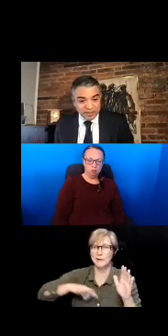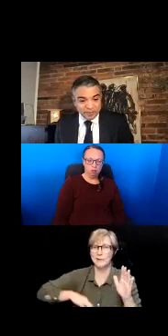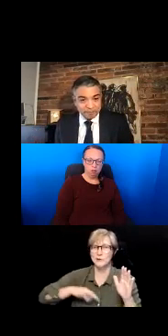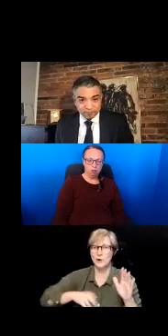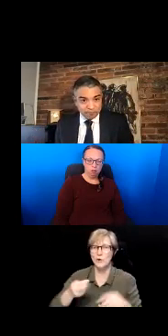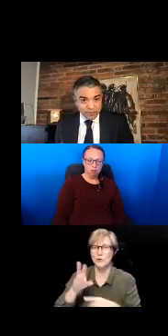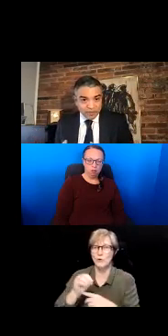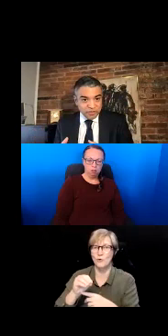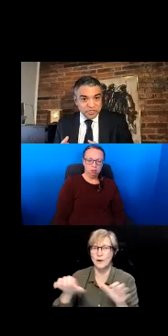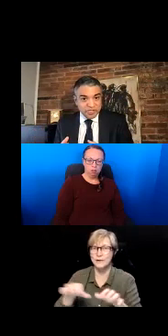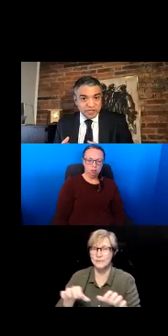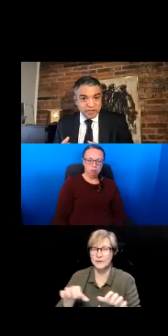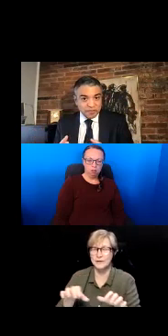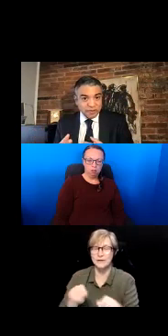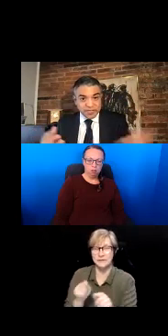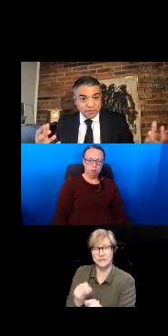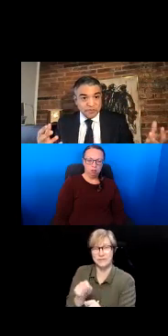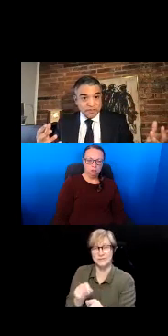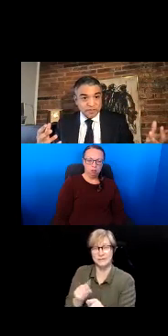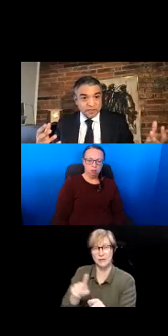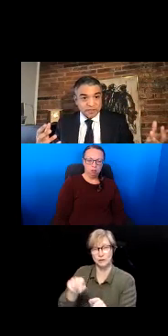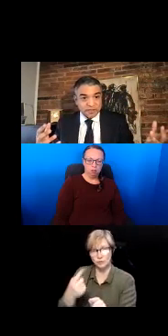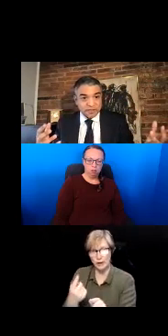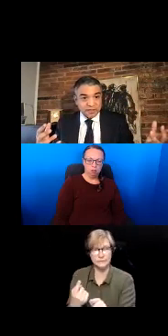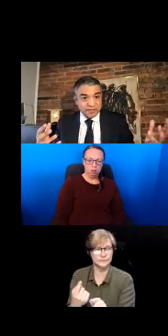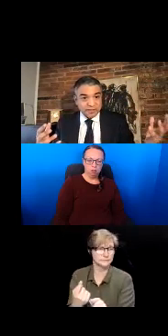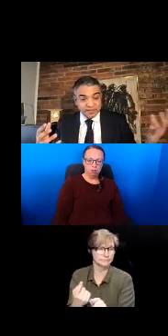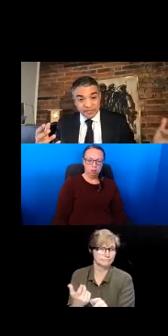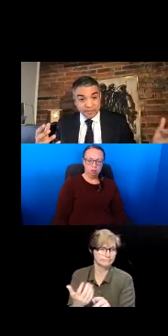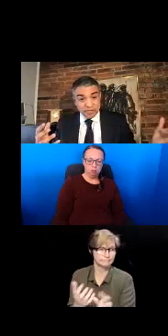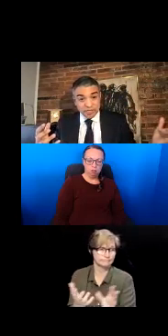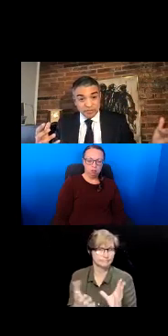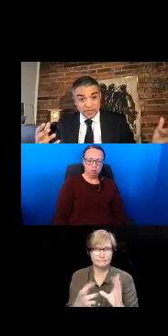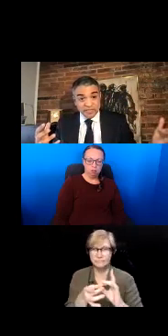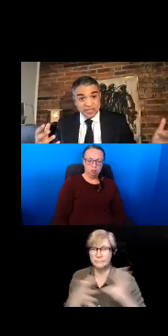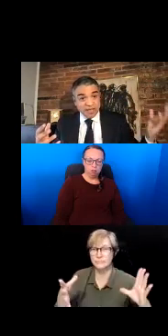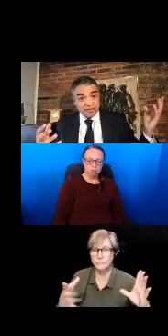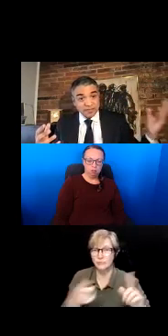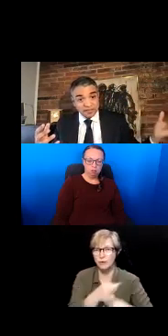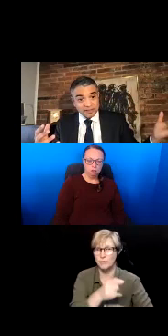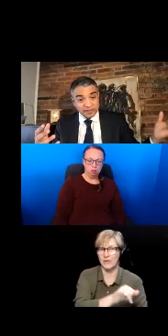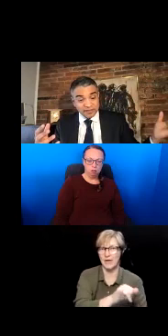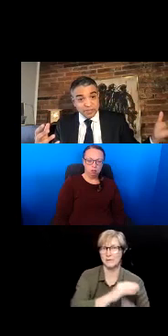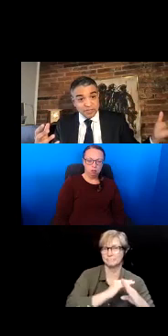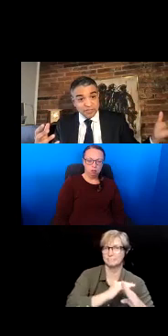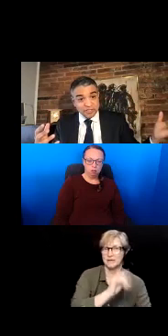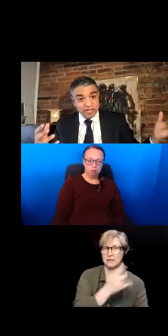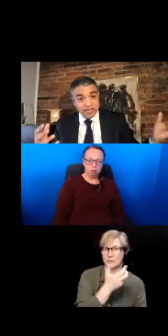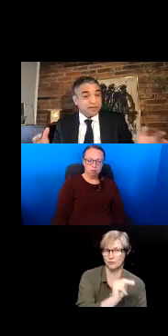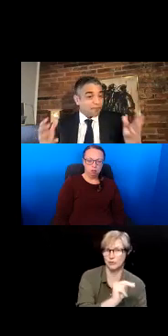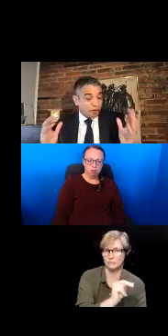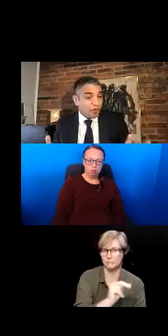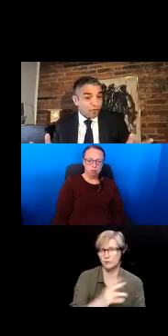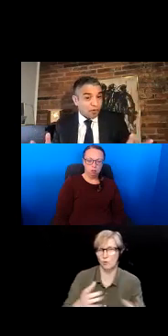be just a release from the inhibition on the basis of the damage on the other